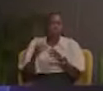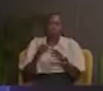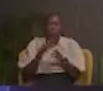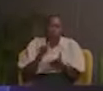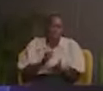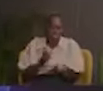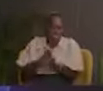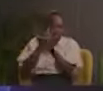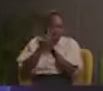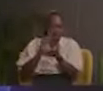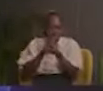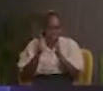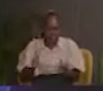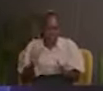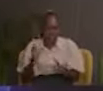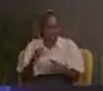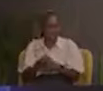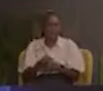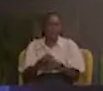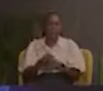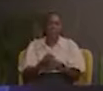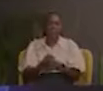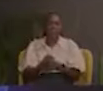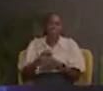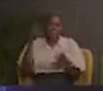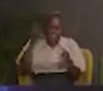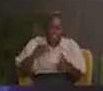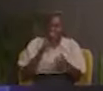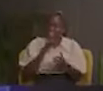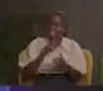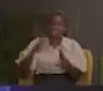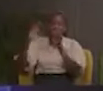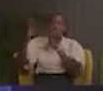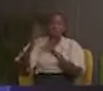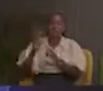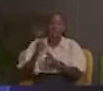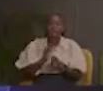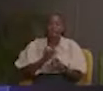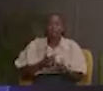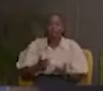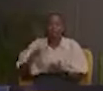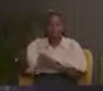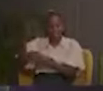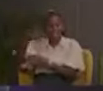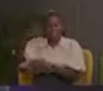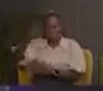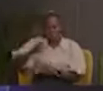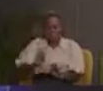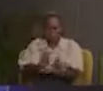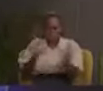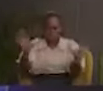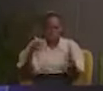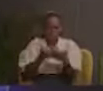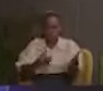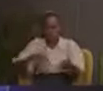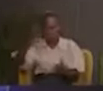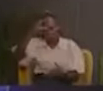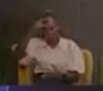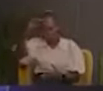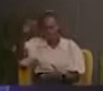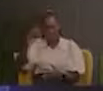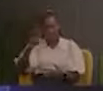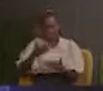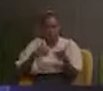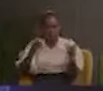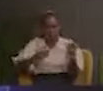of the spirit. Are we together now? This is the realm where our light must shine before men. This is the realm where they want